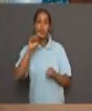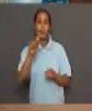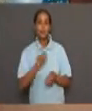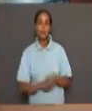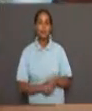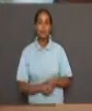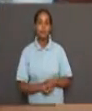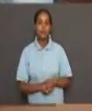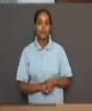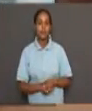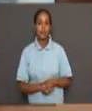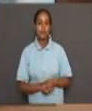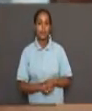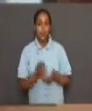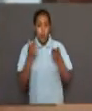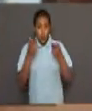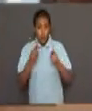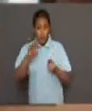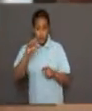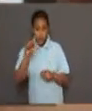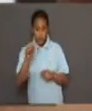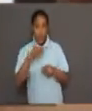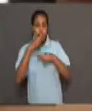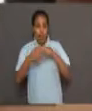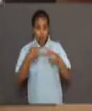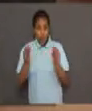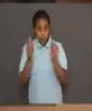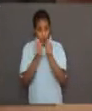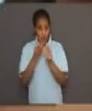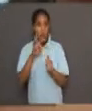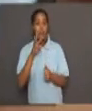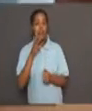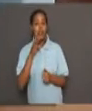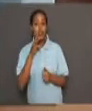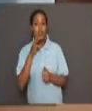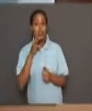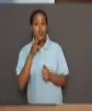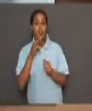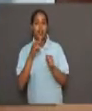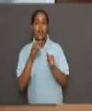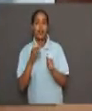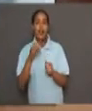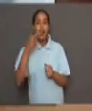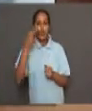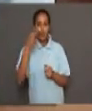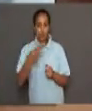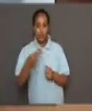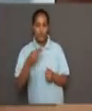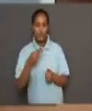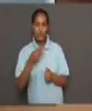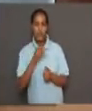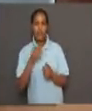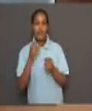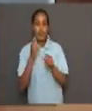sodium. When sodium reacts with water, it liberates hydrogen